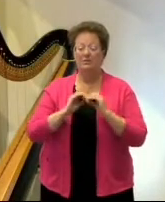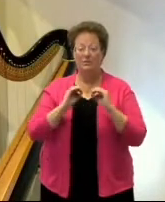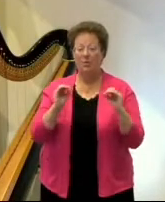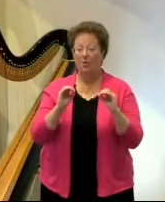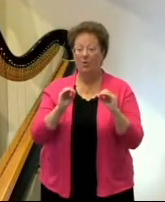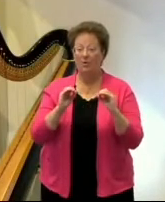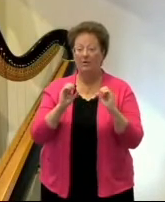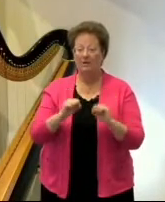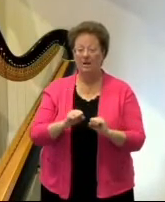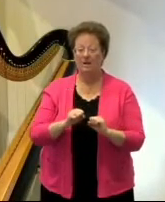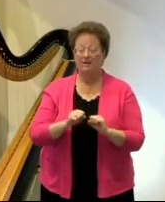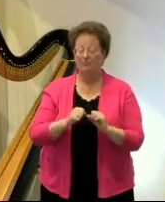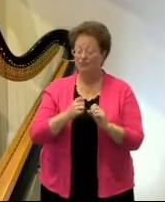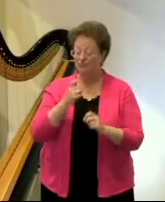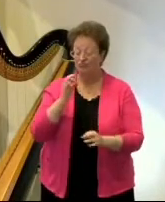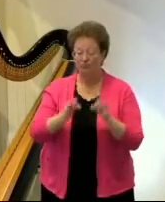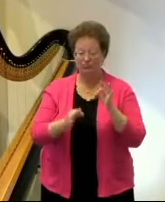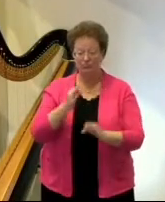will be justified."